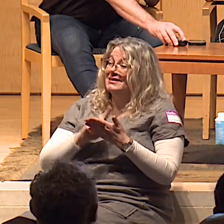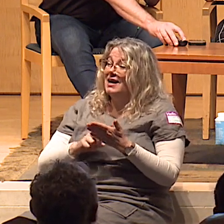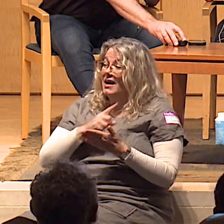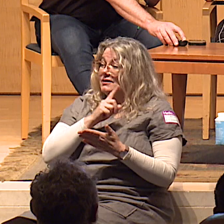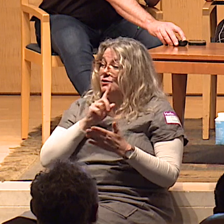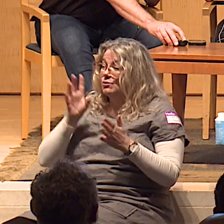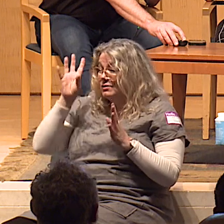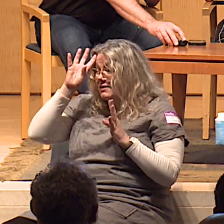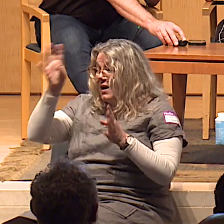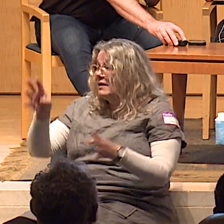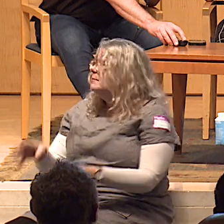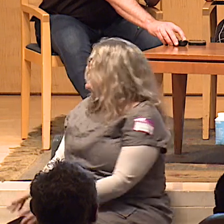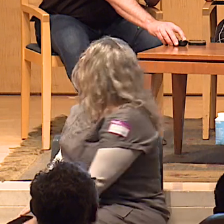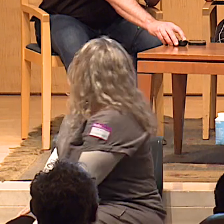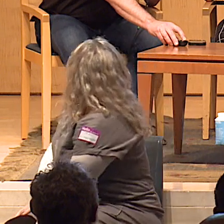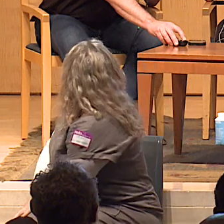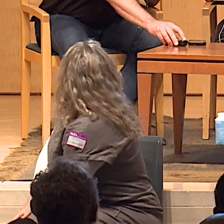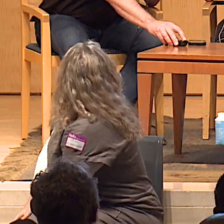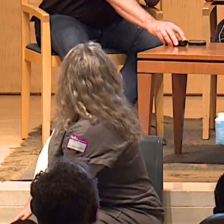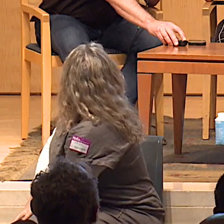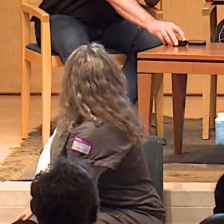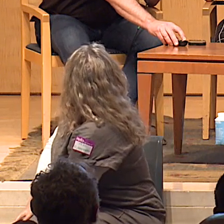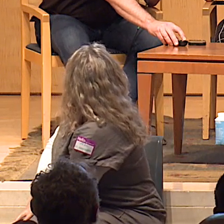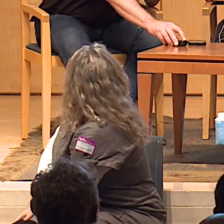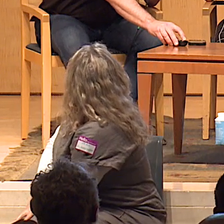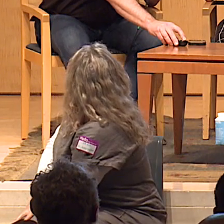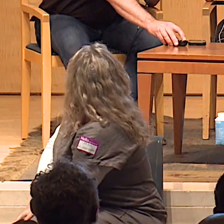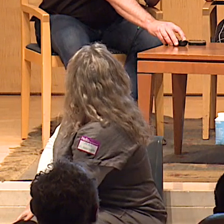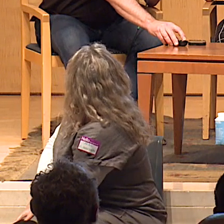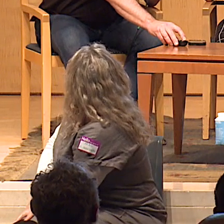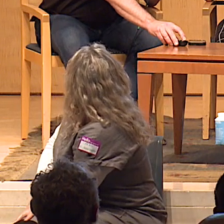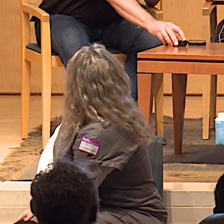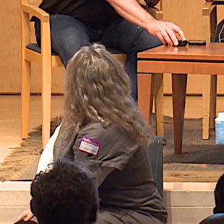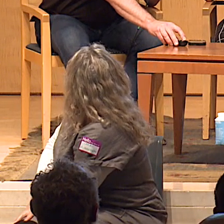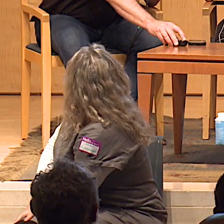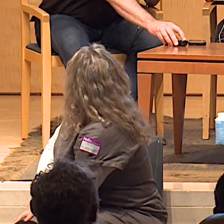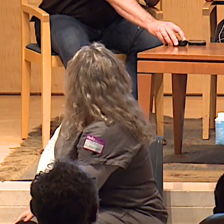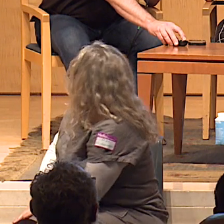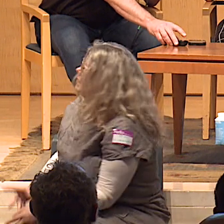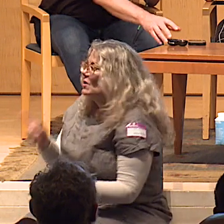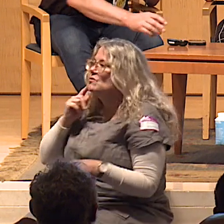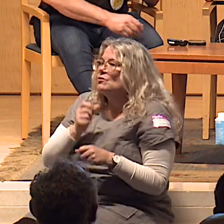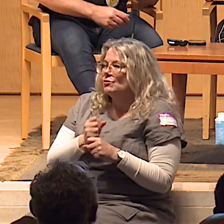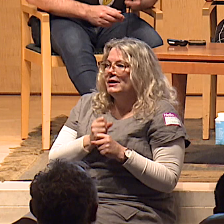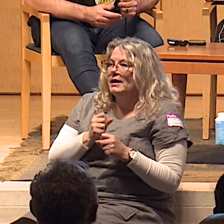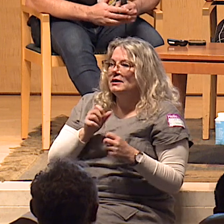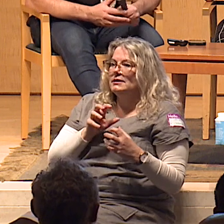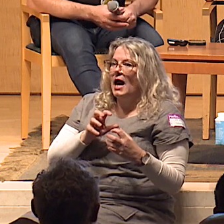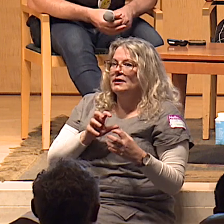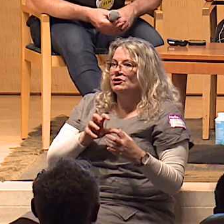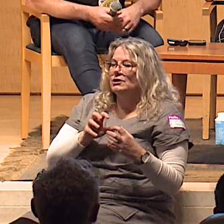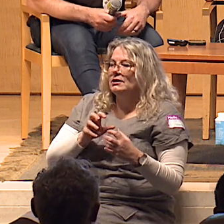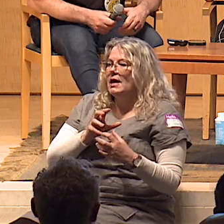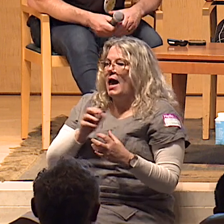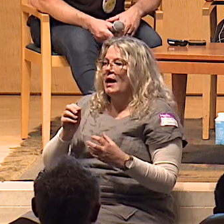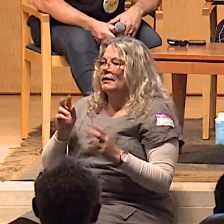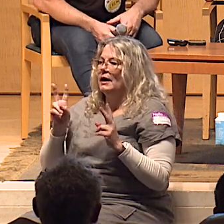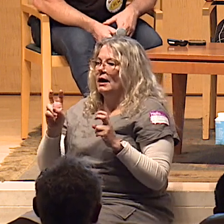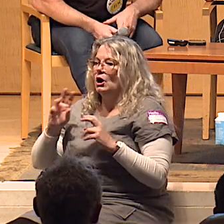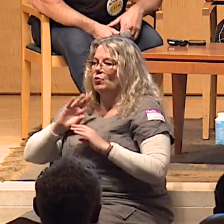develop, you clearly think a lot about tension and release.